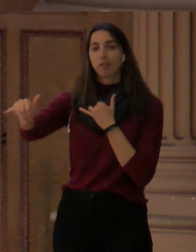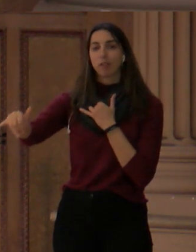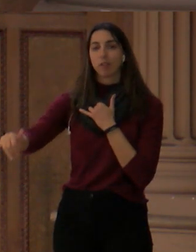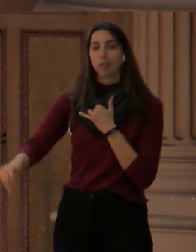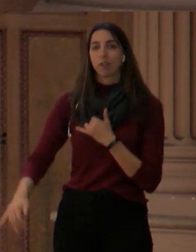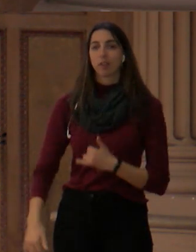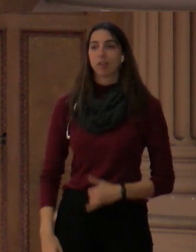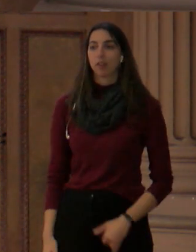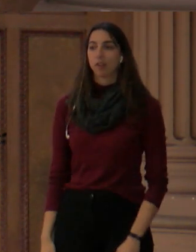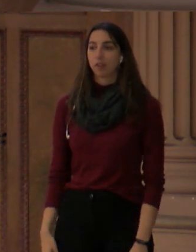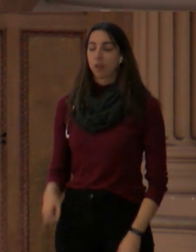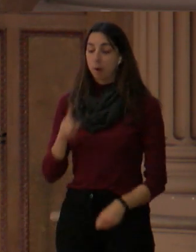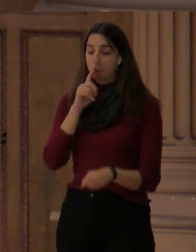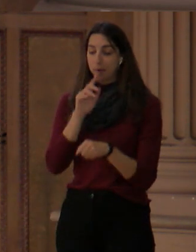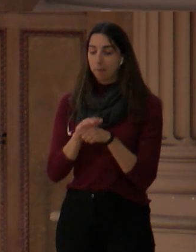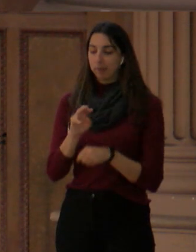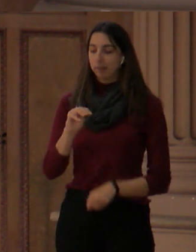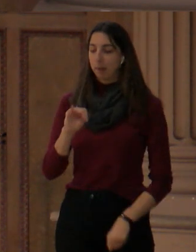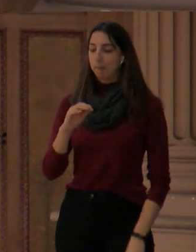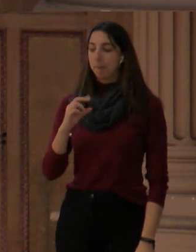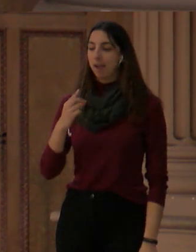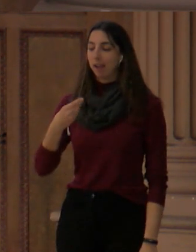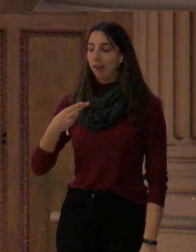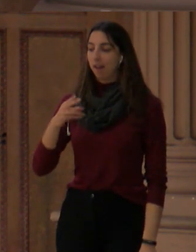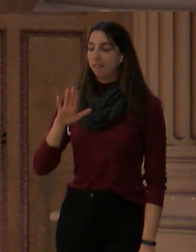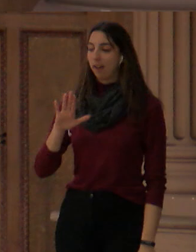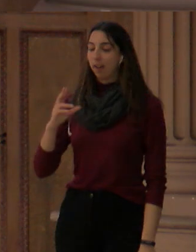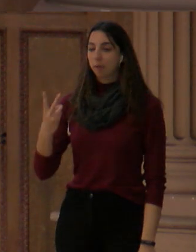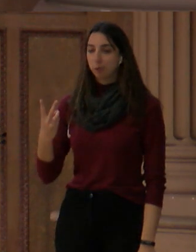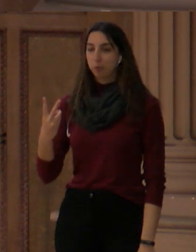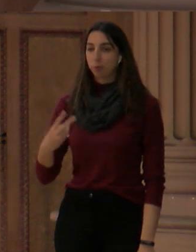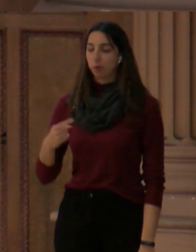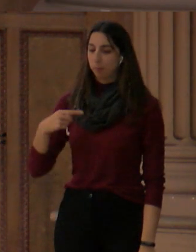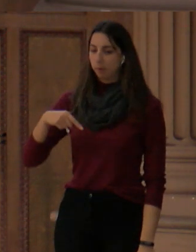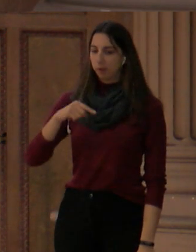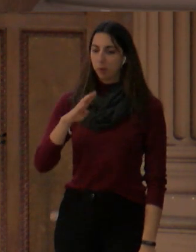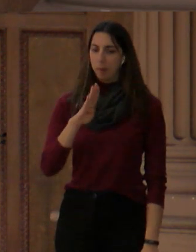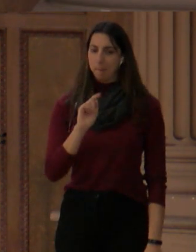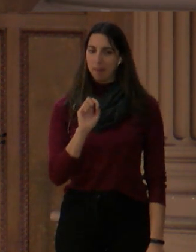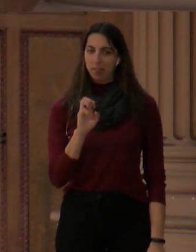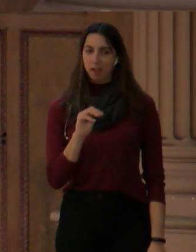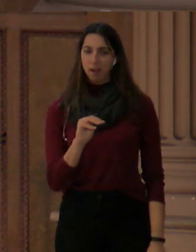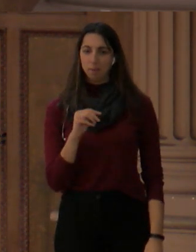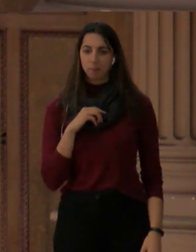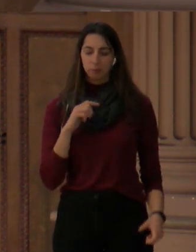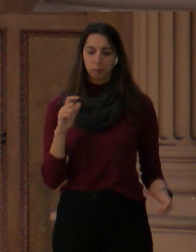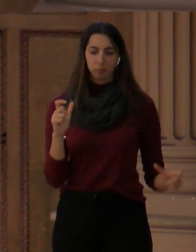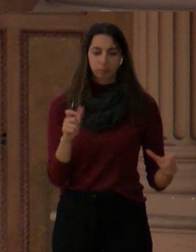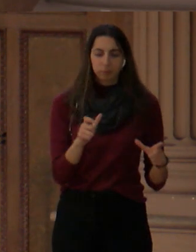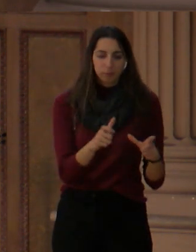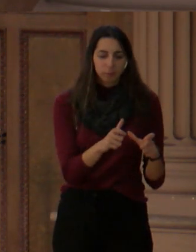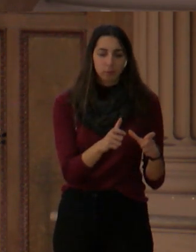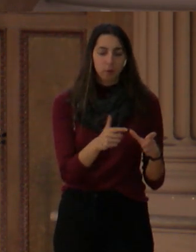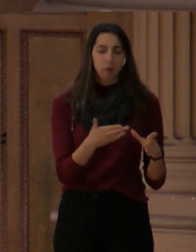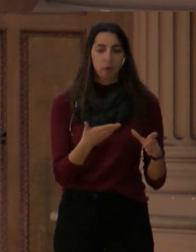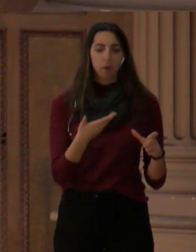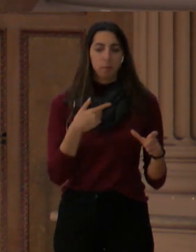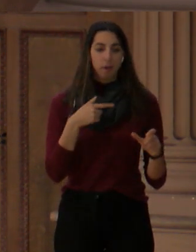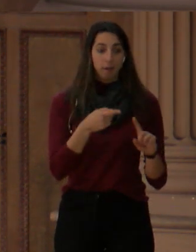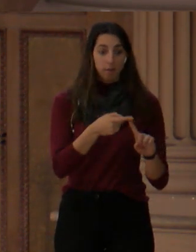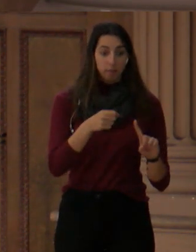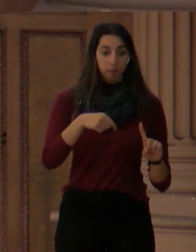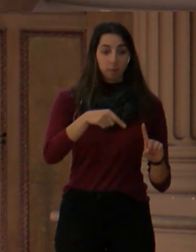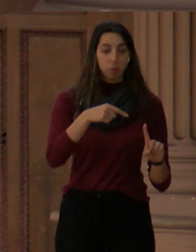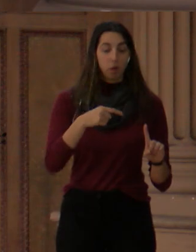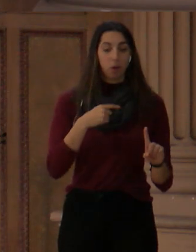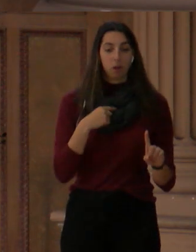He promises them in Micah 5 too, but you, O Bethlehem, Ephrathah, who are too little to be among the clans of Judah, from you shall come forth